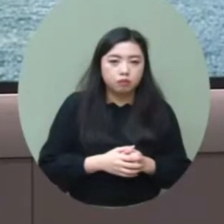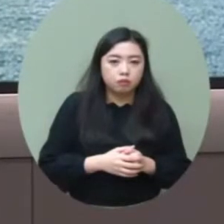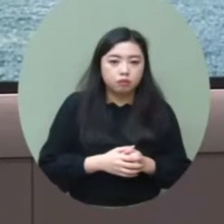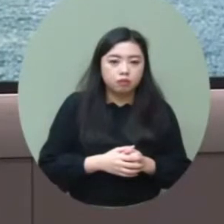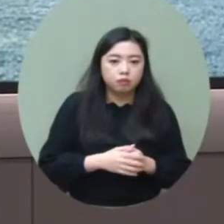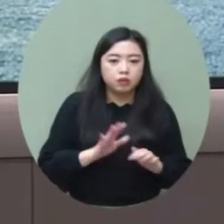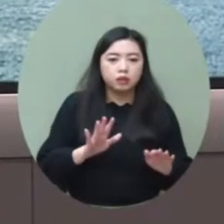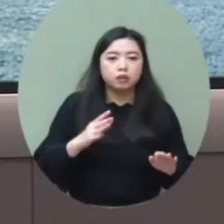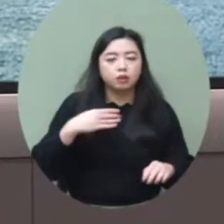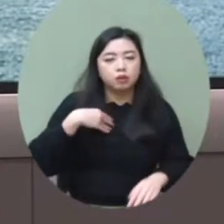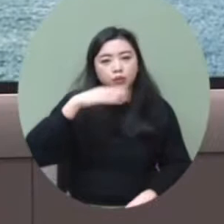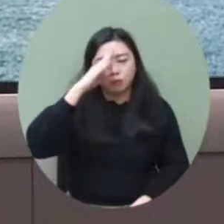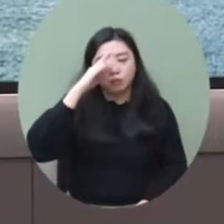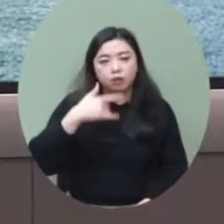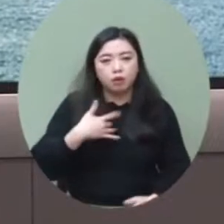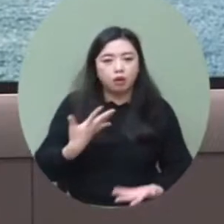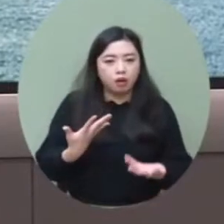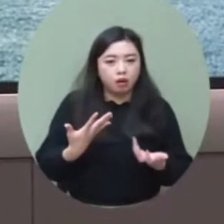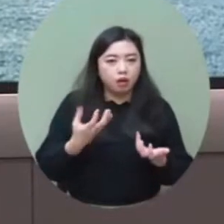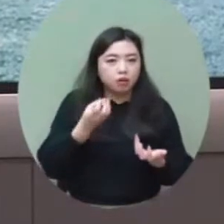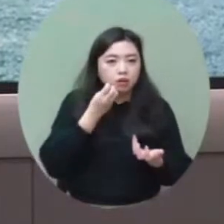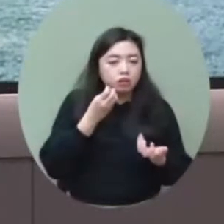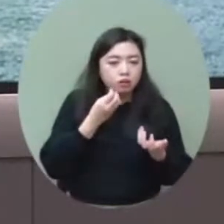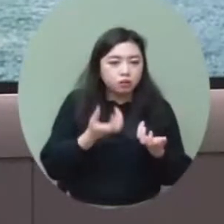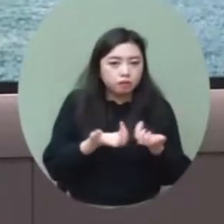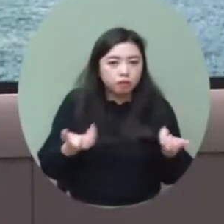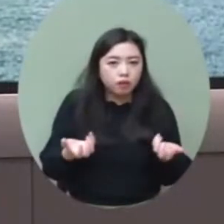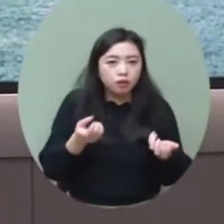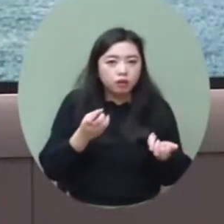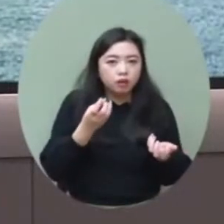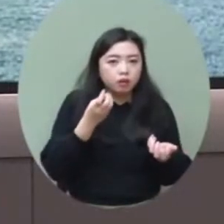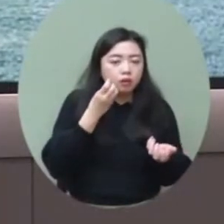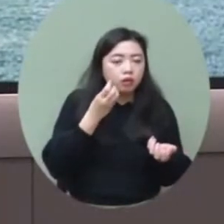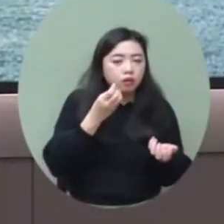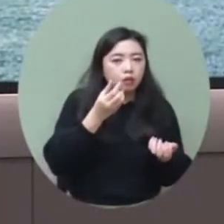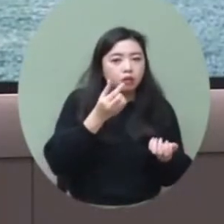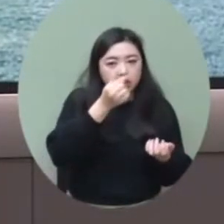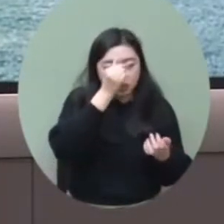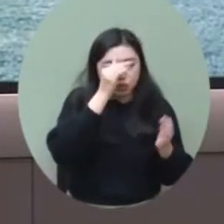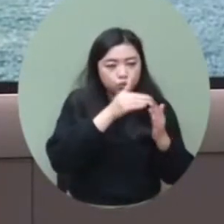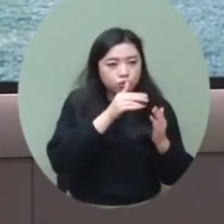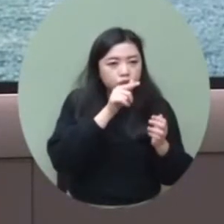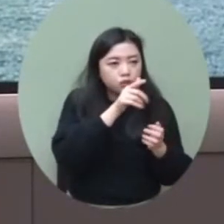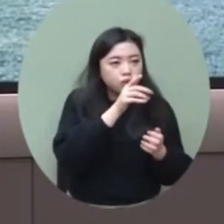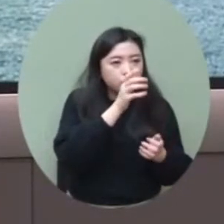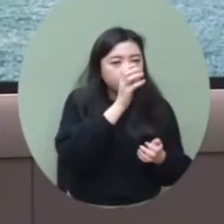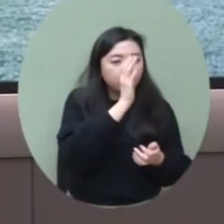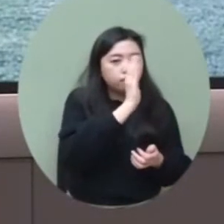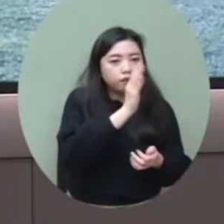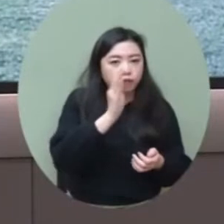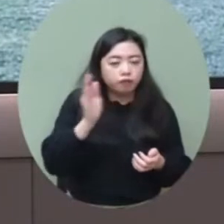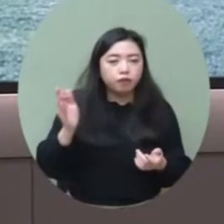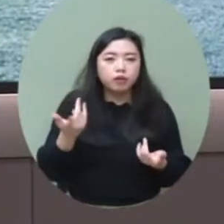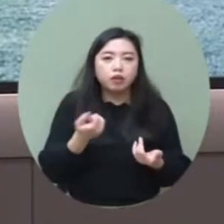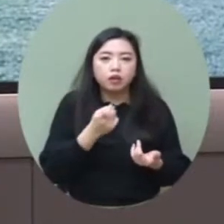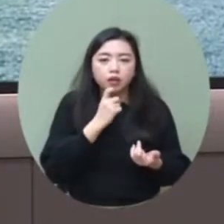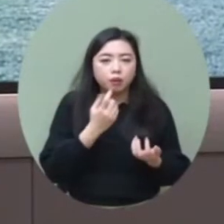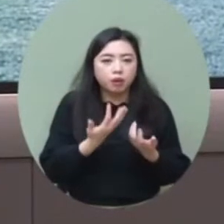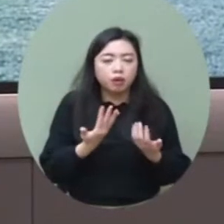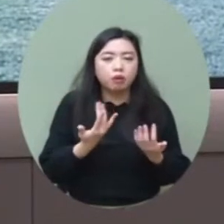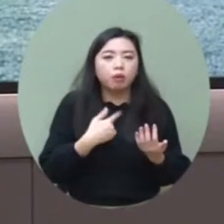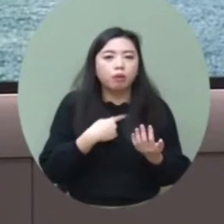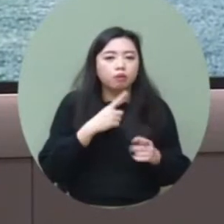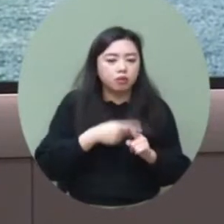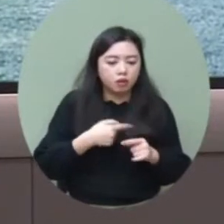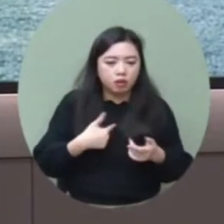pardon me. I don't have the breakdown about the age of patients in